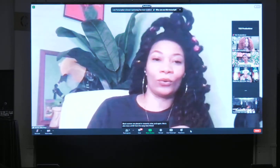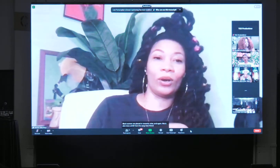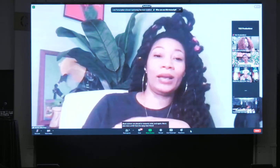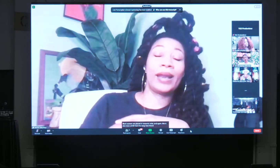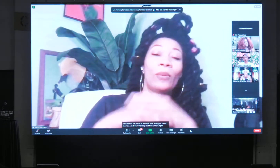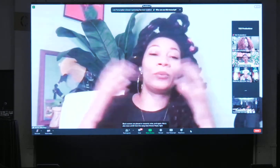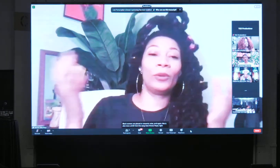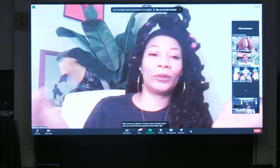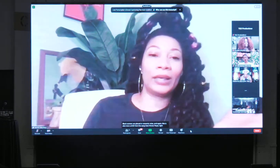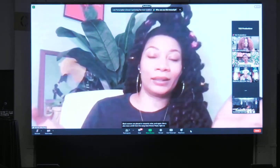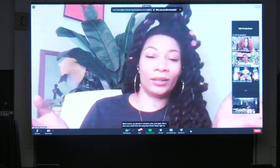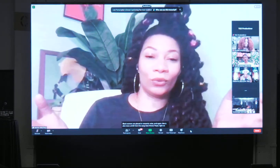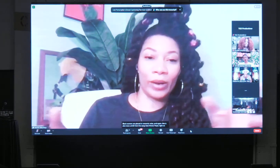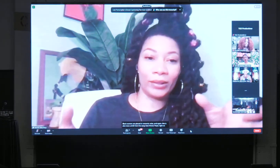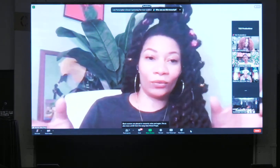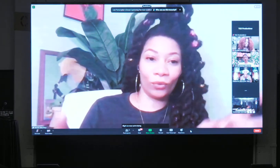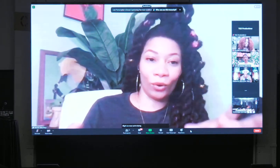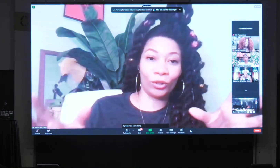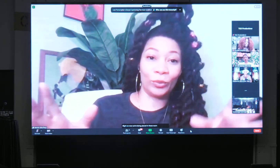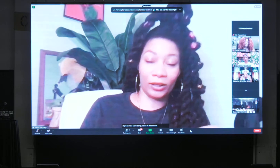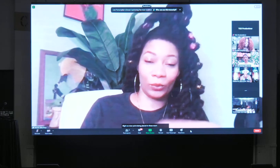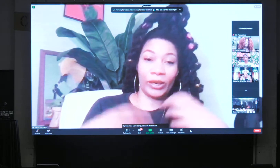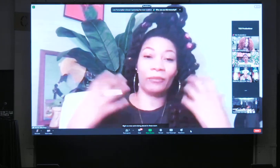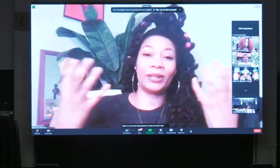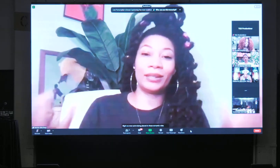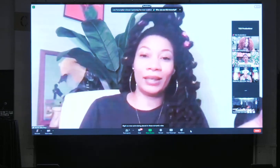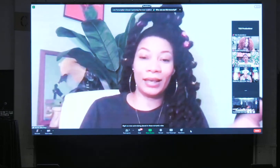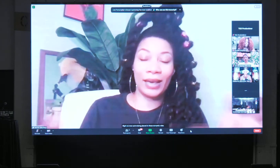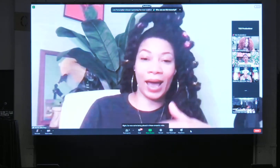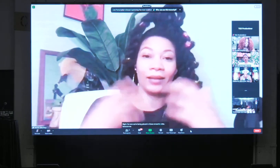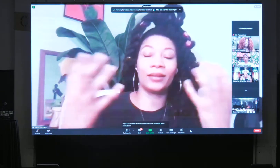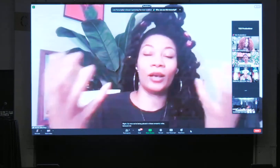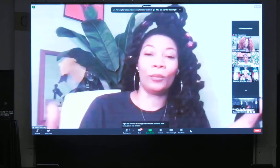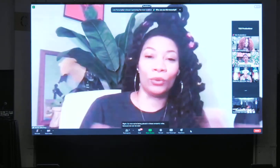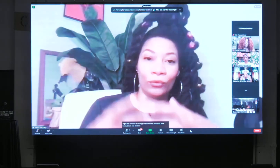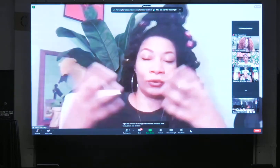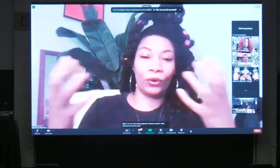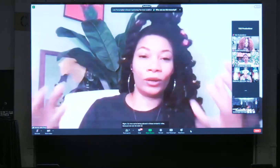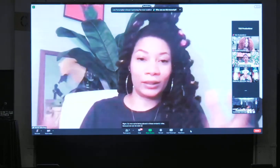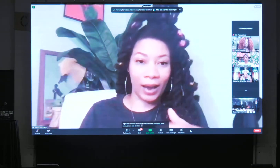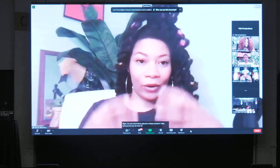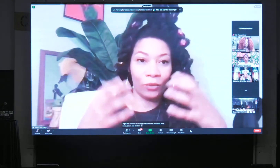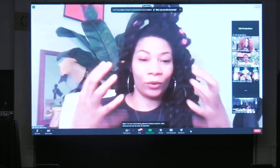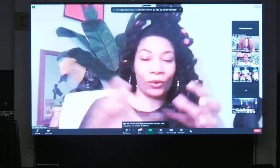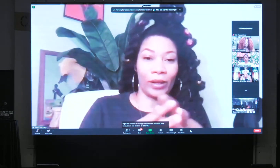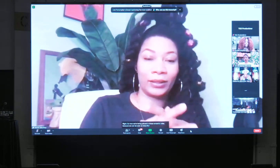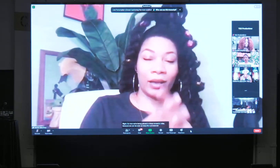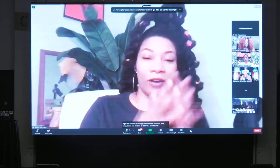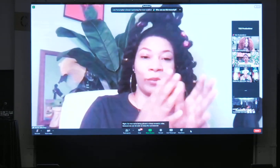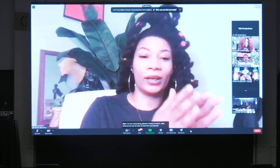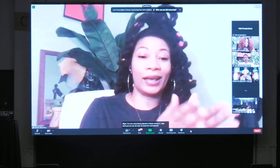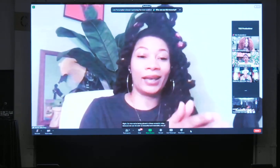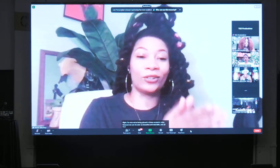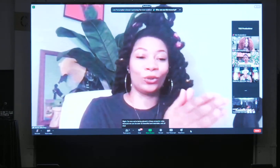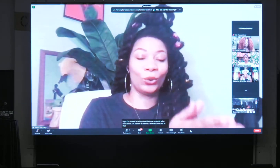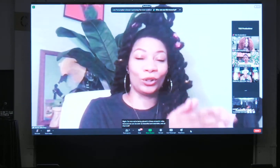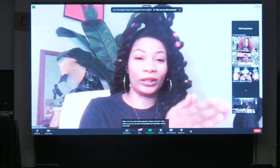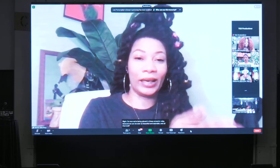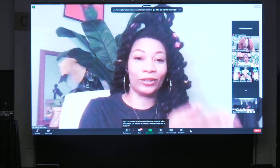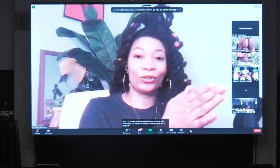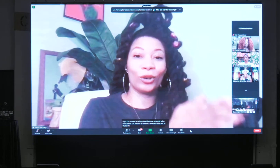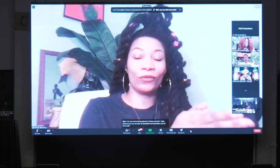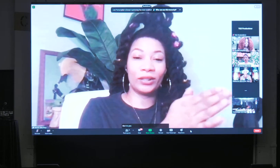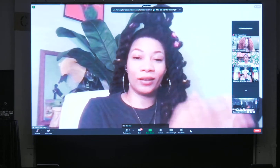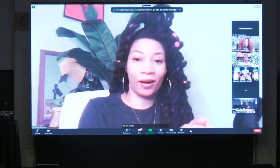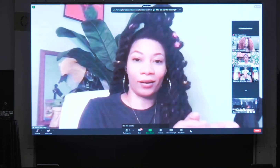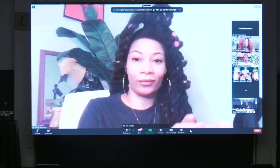right? So now we're being placed in these romantic roles because we can be seen as beautiful and desirable and all that stuff, but it is usually